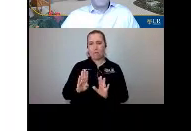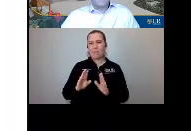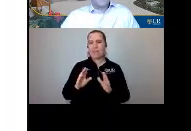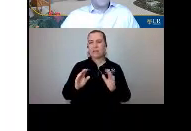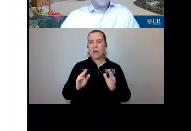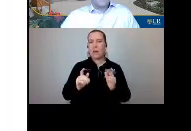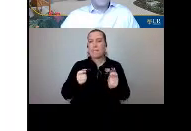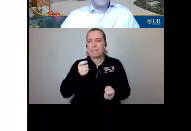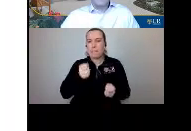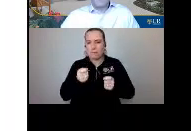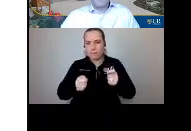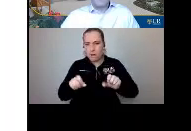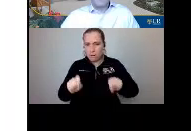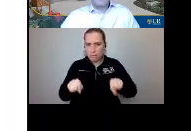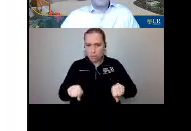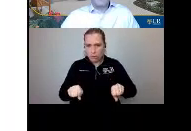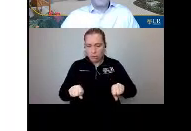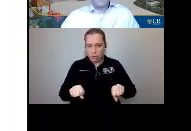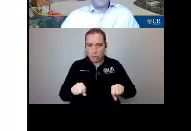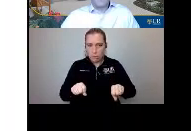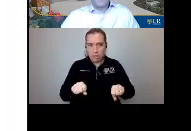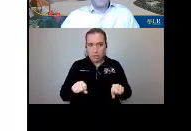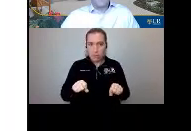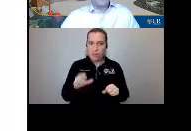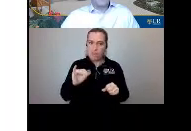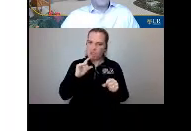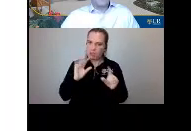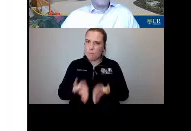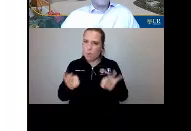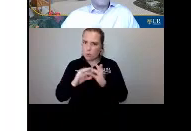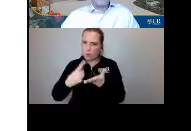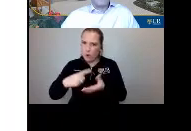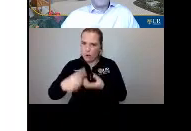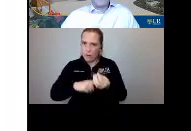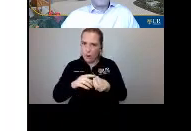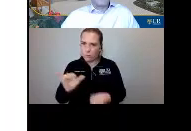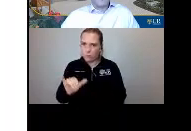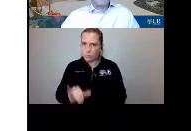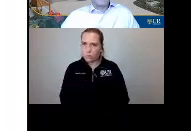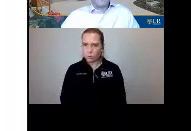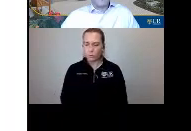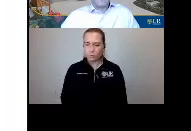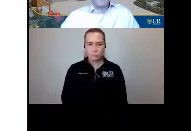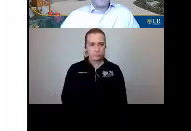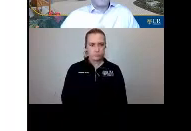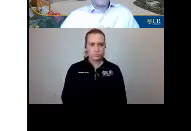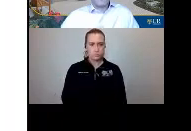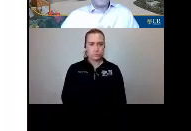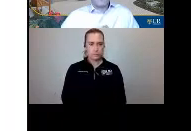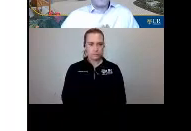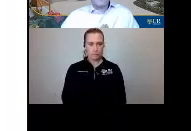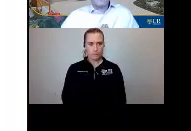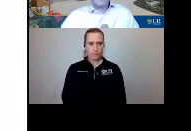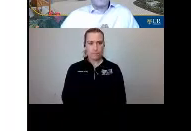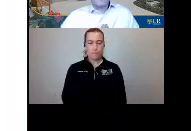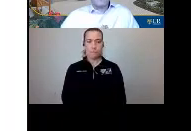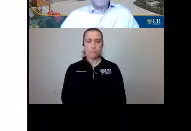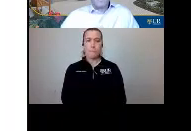mortality, is probably the next most important thing that I like to address when I think about population health.